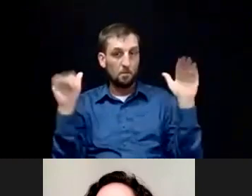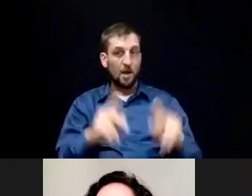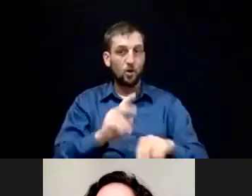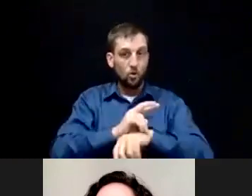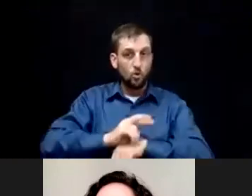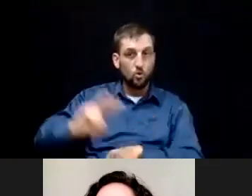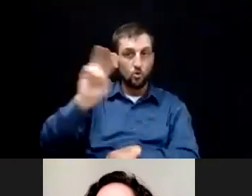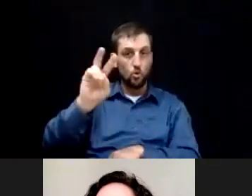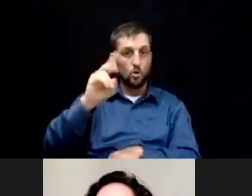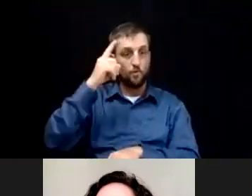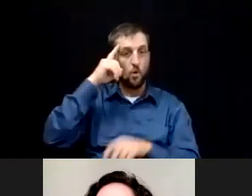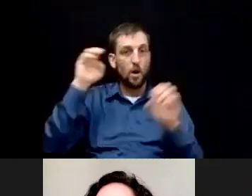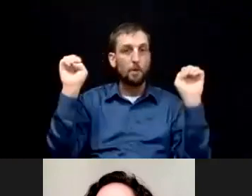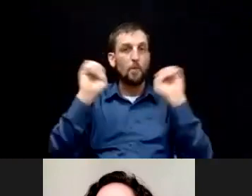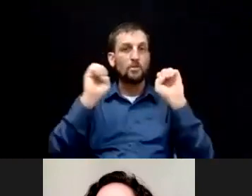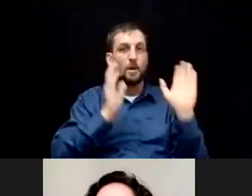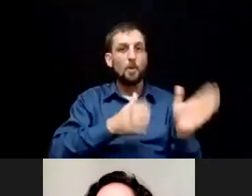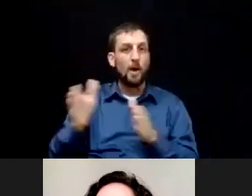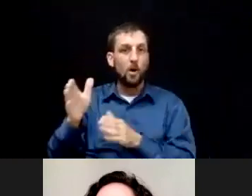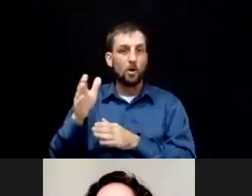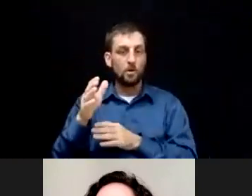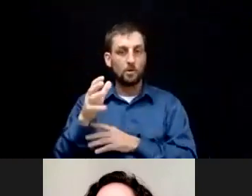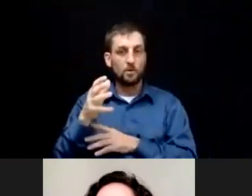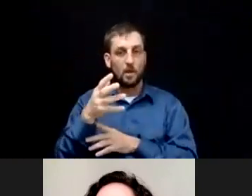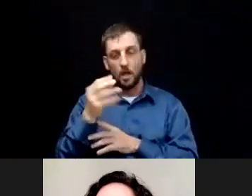on emergency preparedness, and